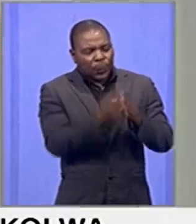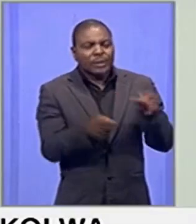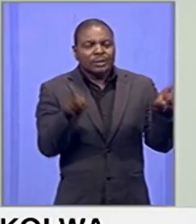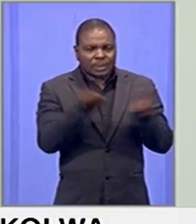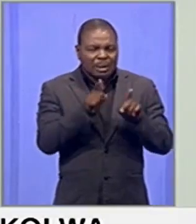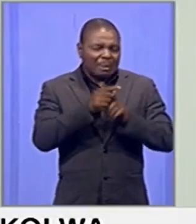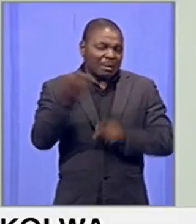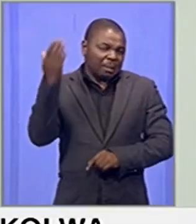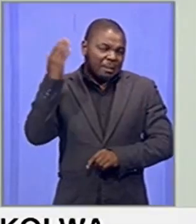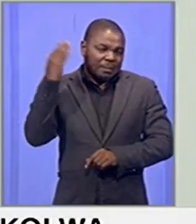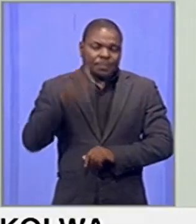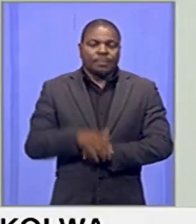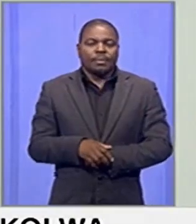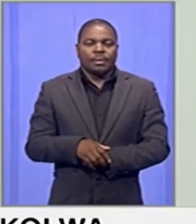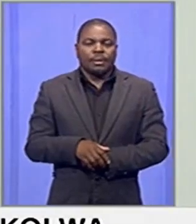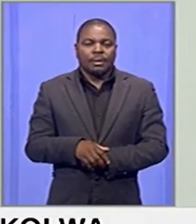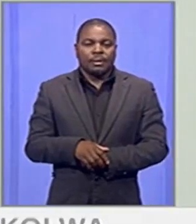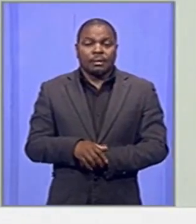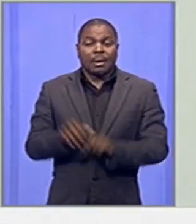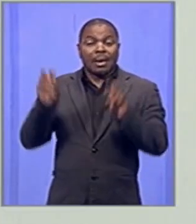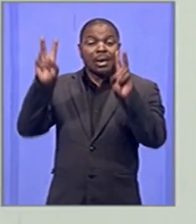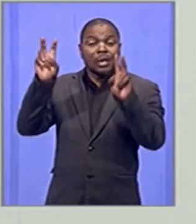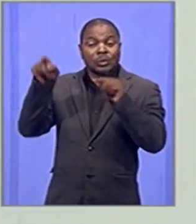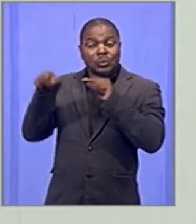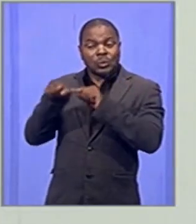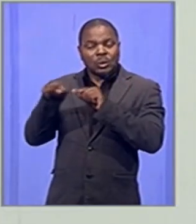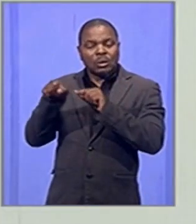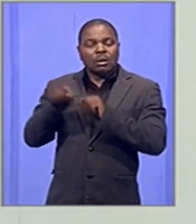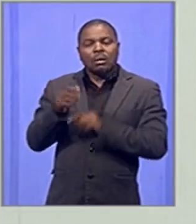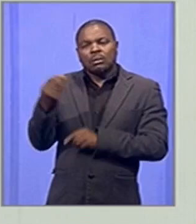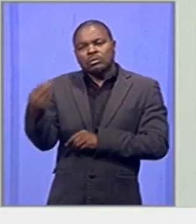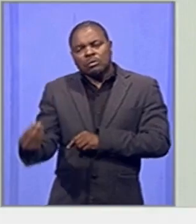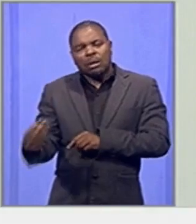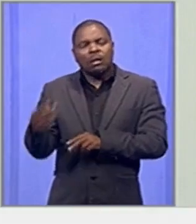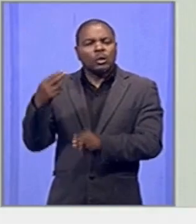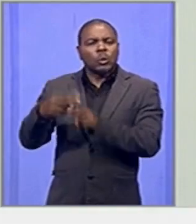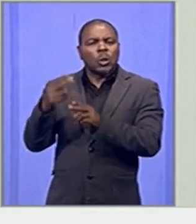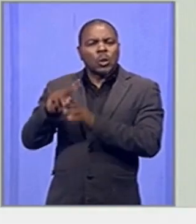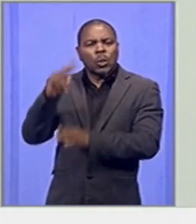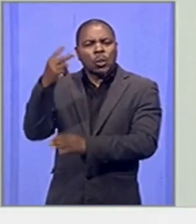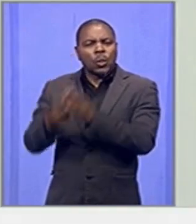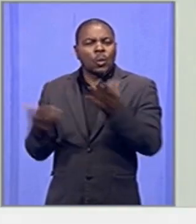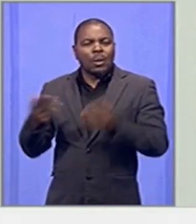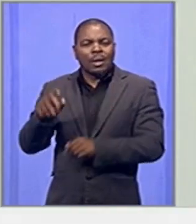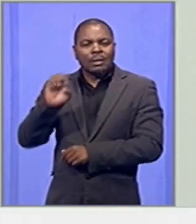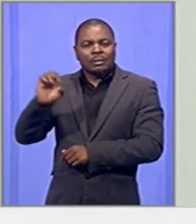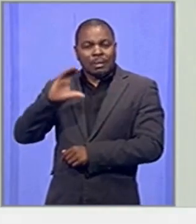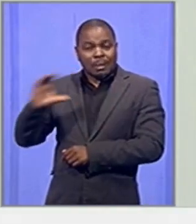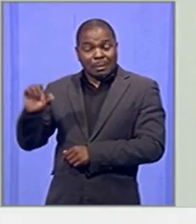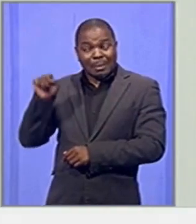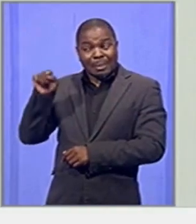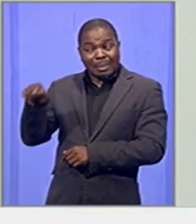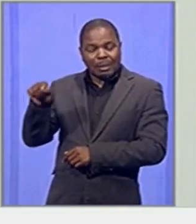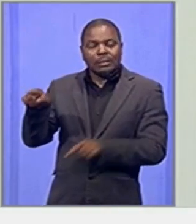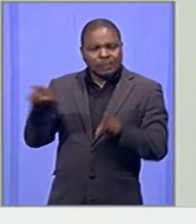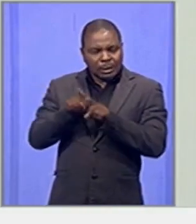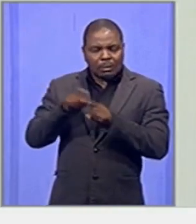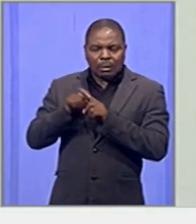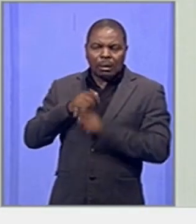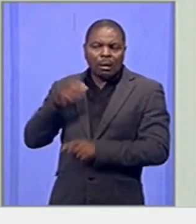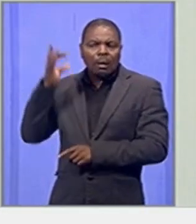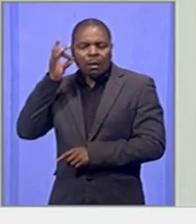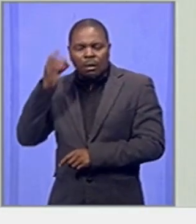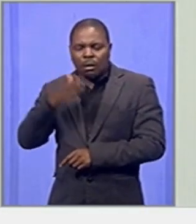sekolong. Taba ya ngwana o wela ka mo toilet kwa Eastern Cape. Tabe le rena re